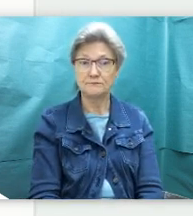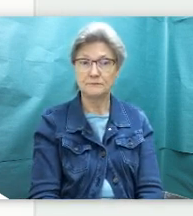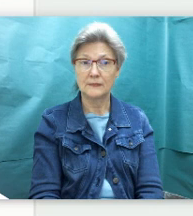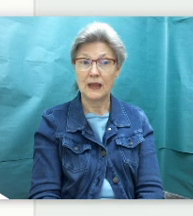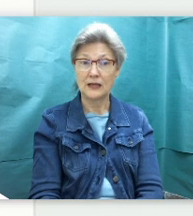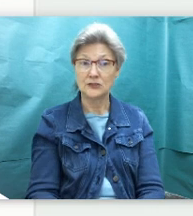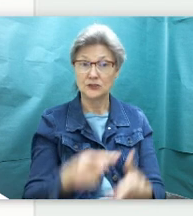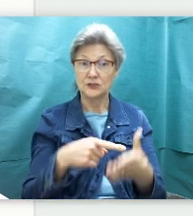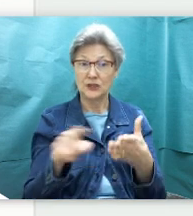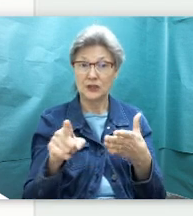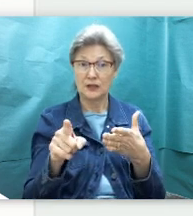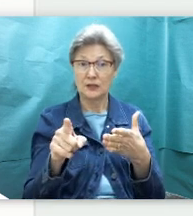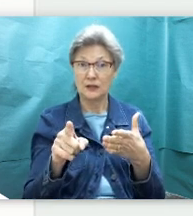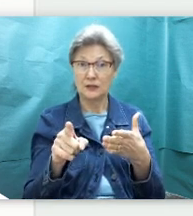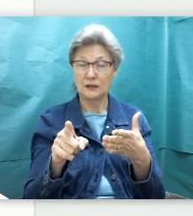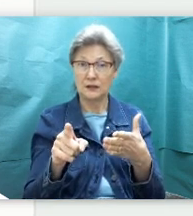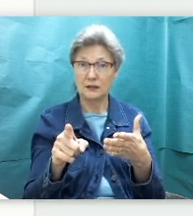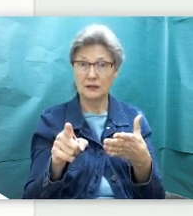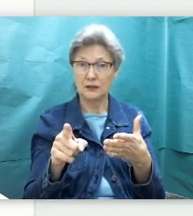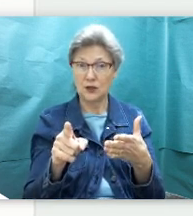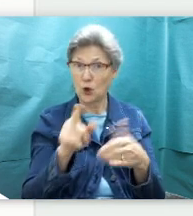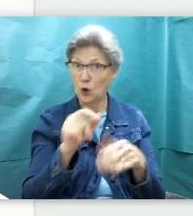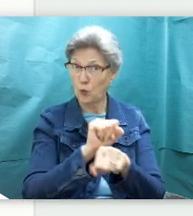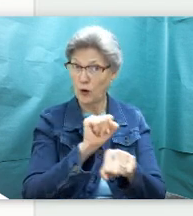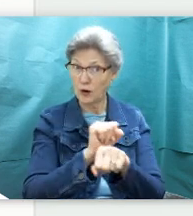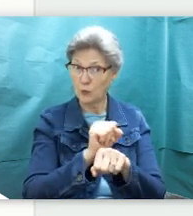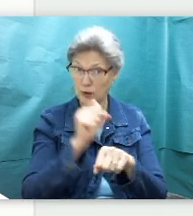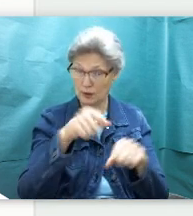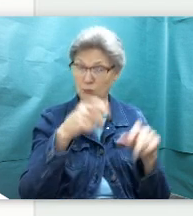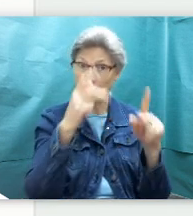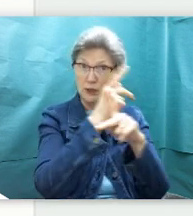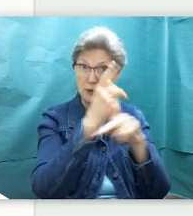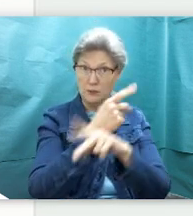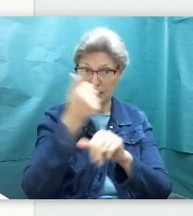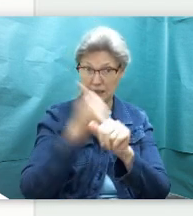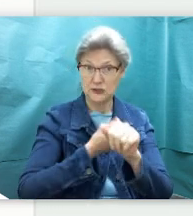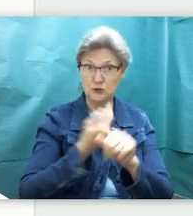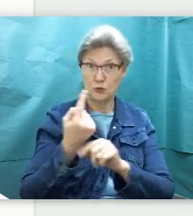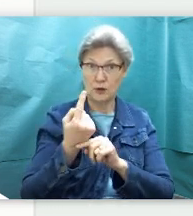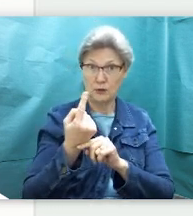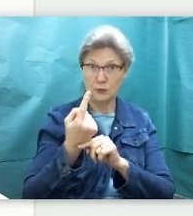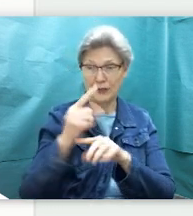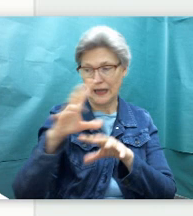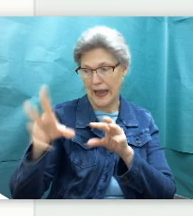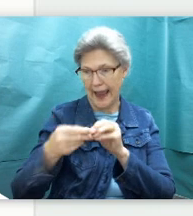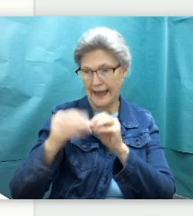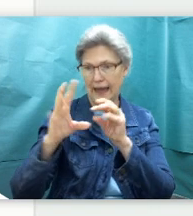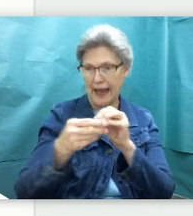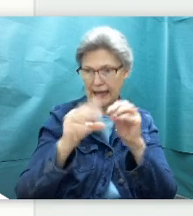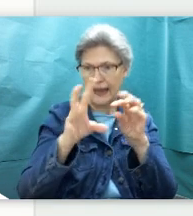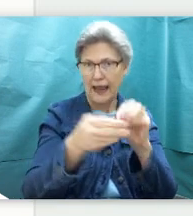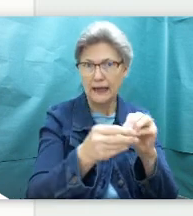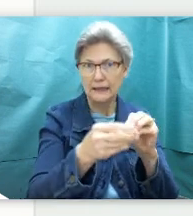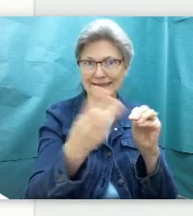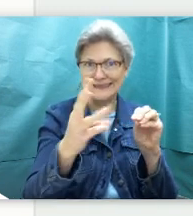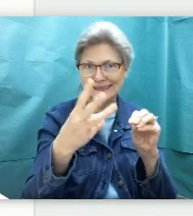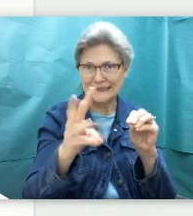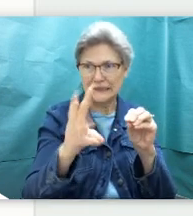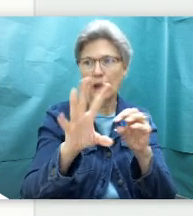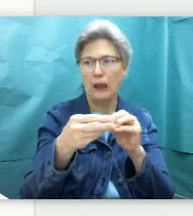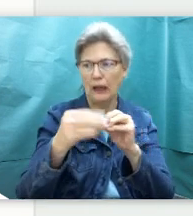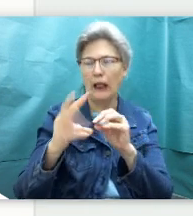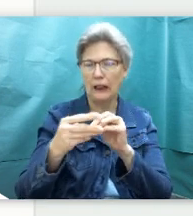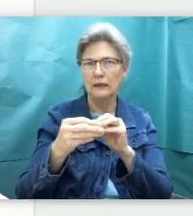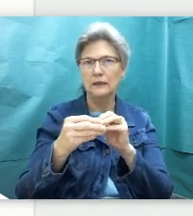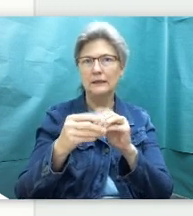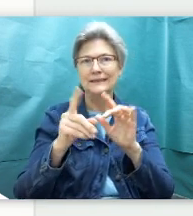As you're checking, we could have multiplied each of these. We could have added 16 each time. We could have skip